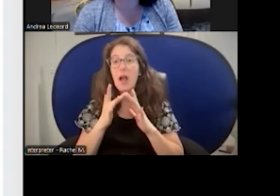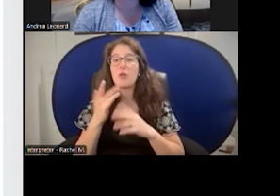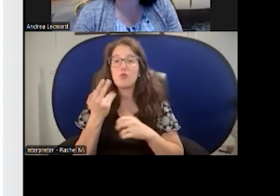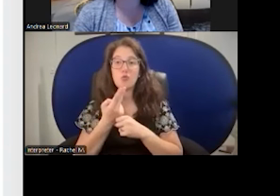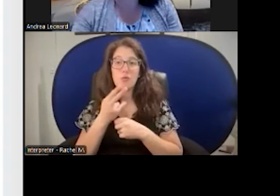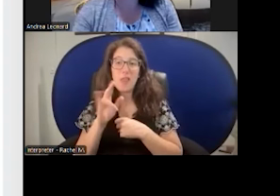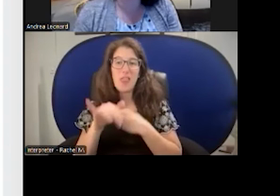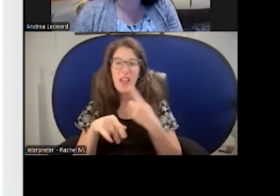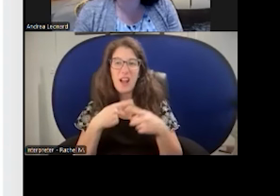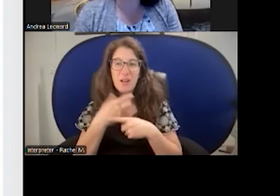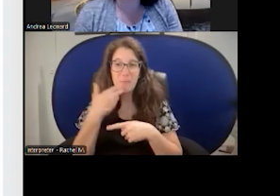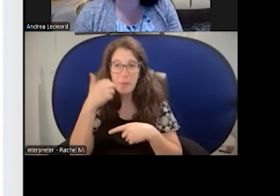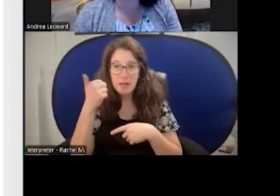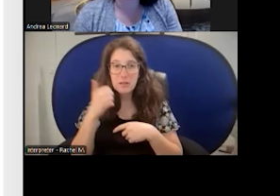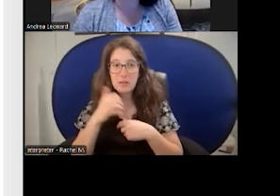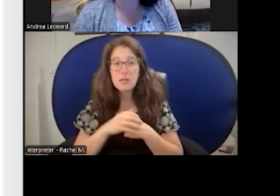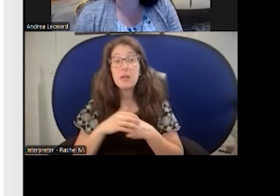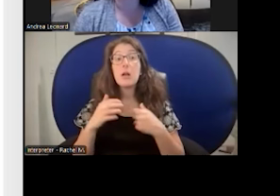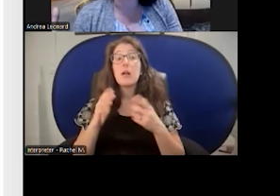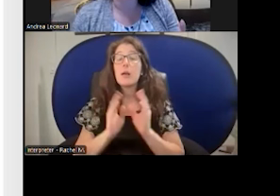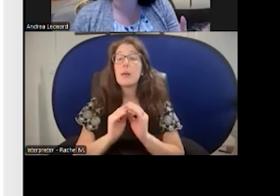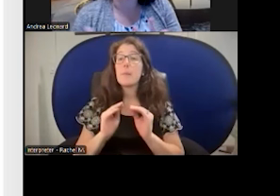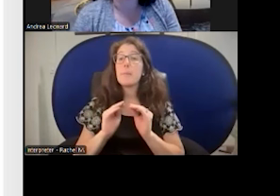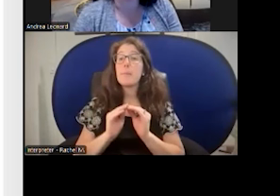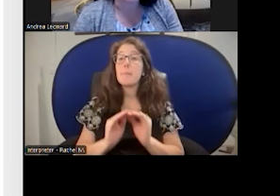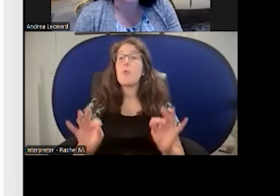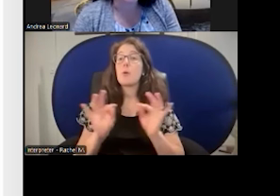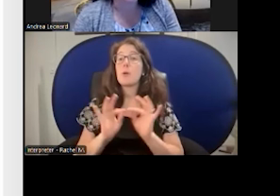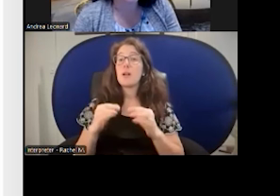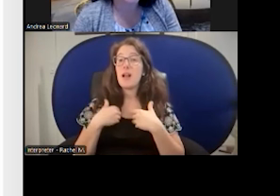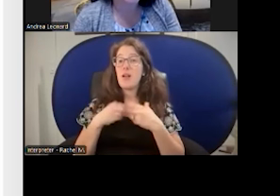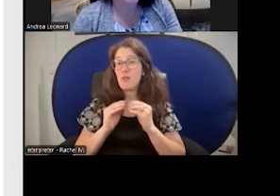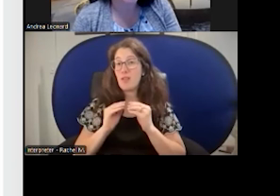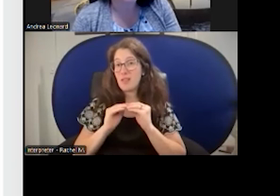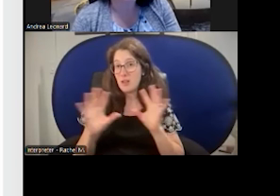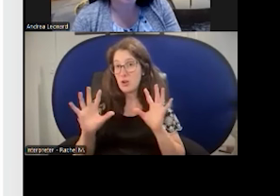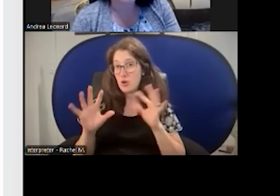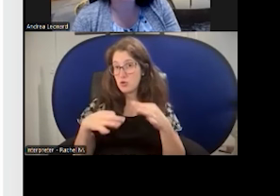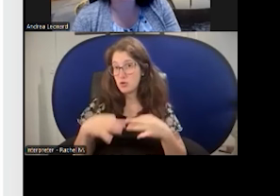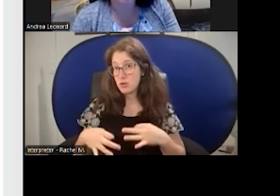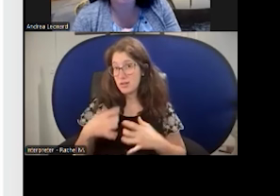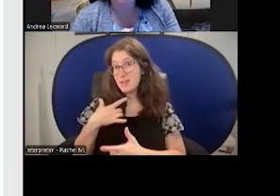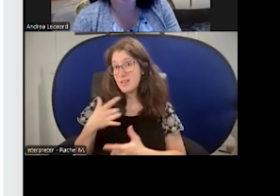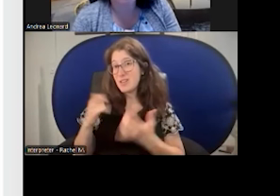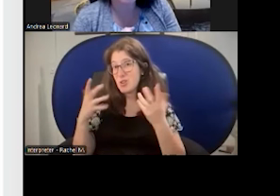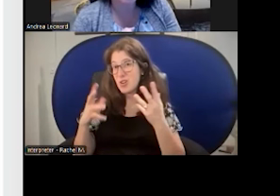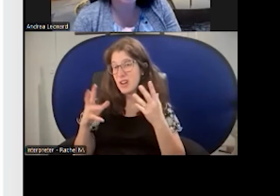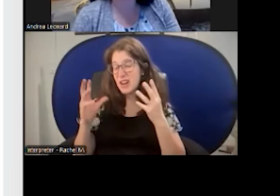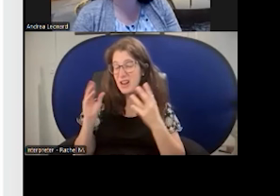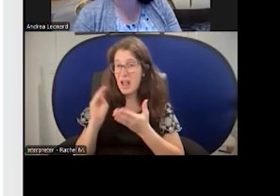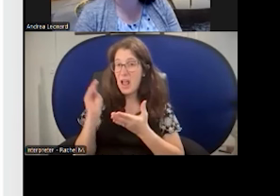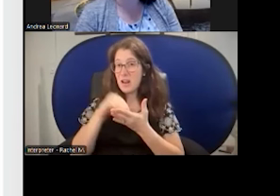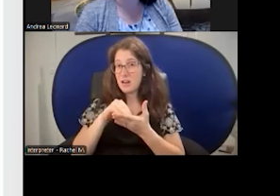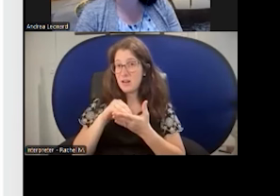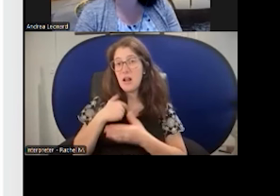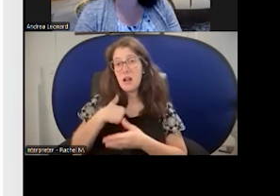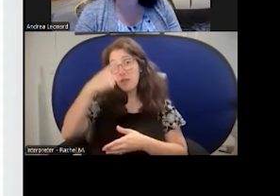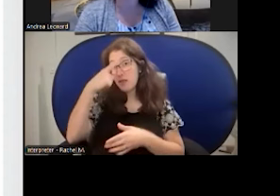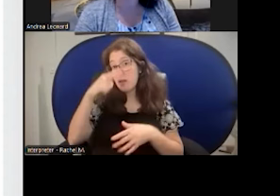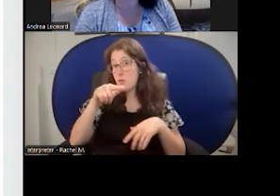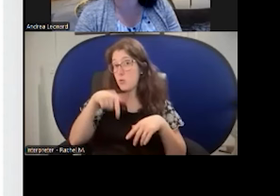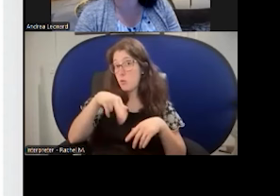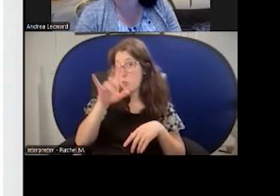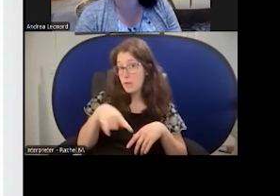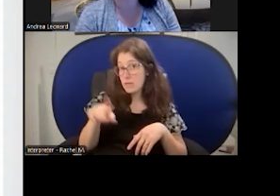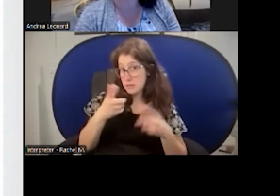sure we have clear instructions, but luckily all the clear instructions are typically already added. And that is pretty much all I think I had to say about quizzes. So